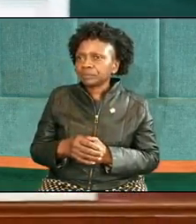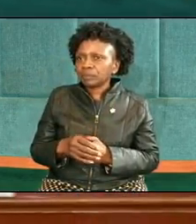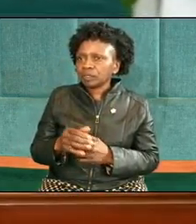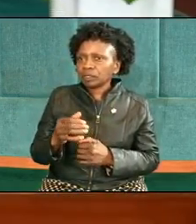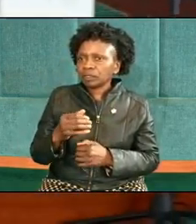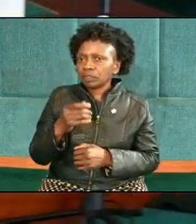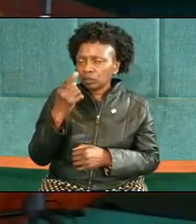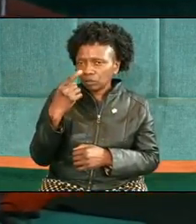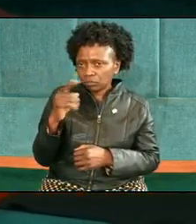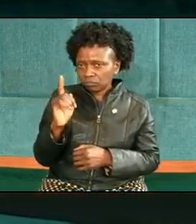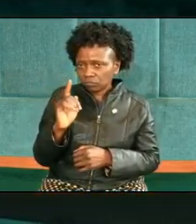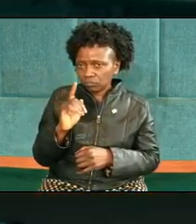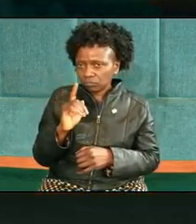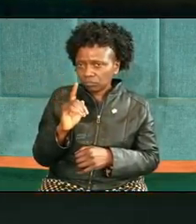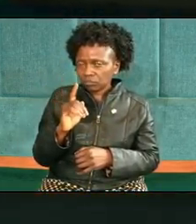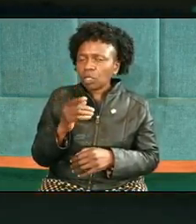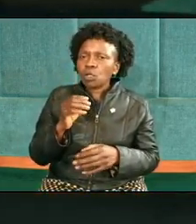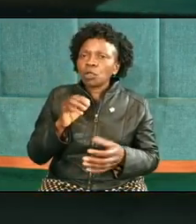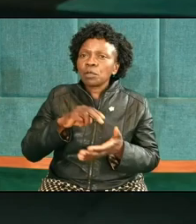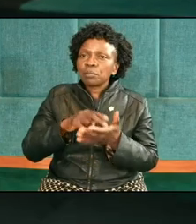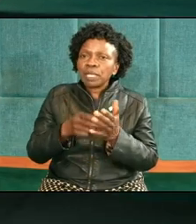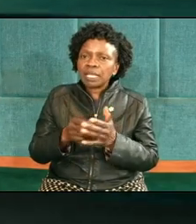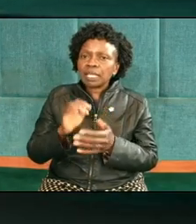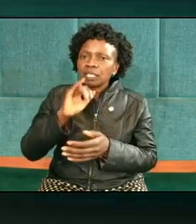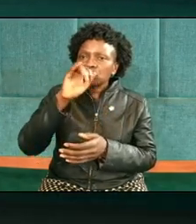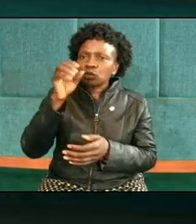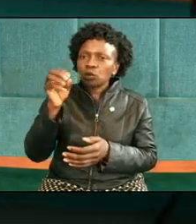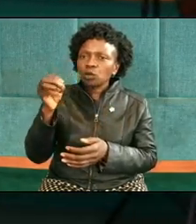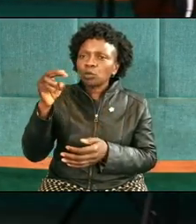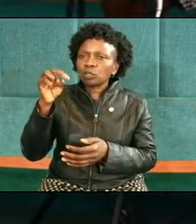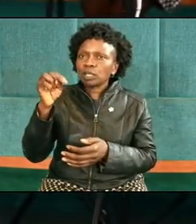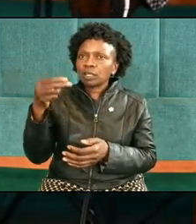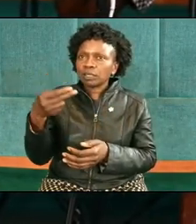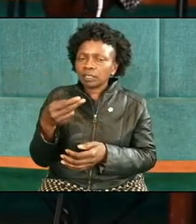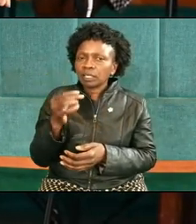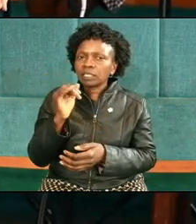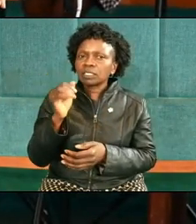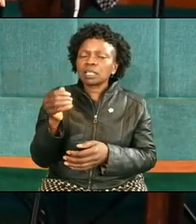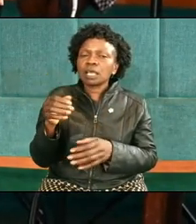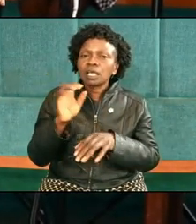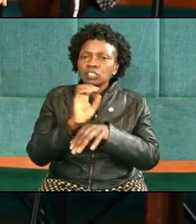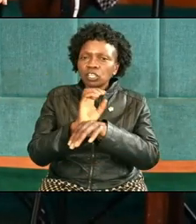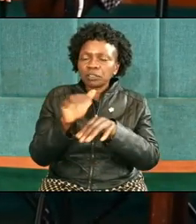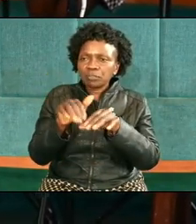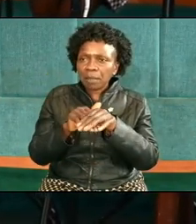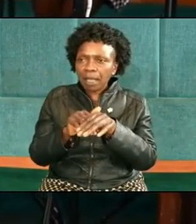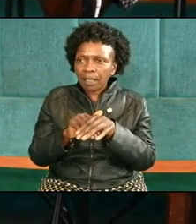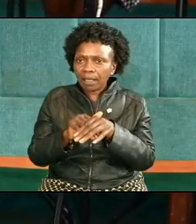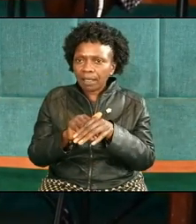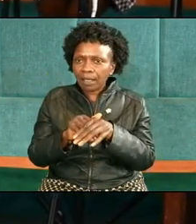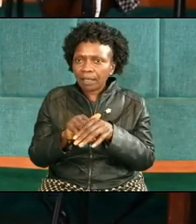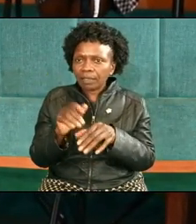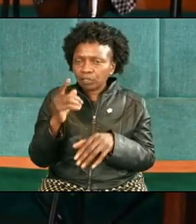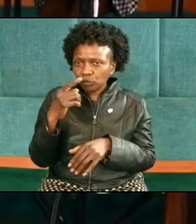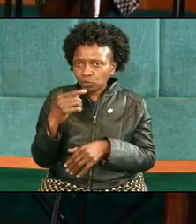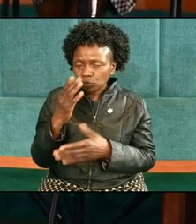right? Which means that Jonah is a church member. Am I